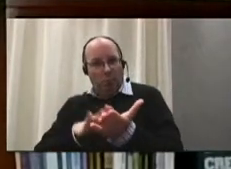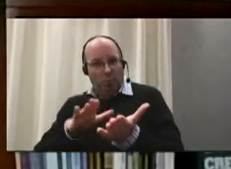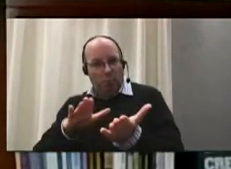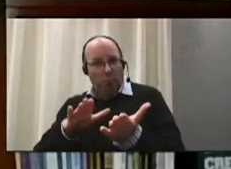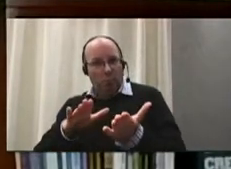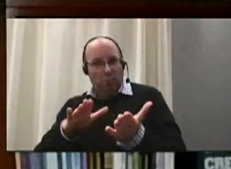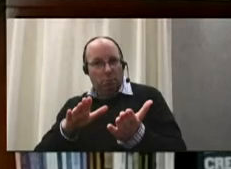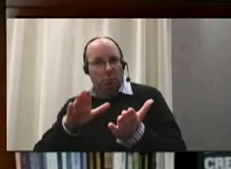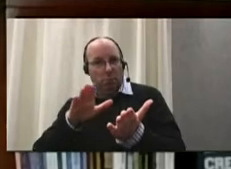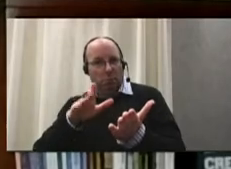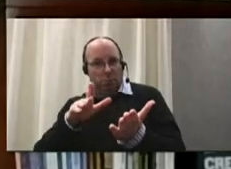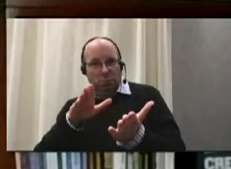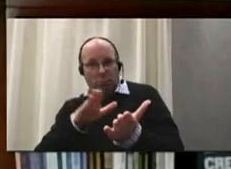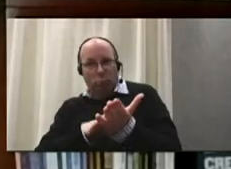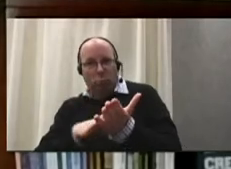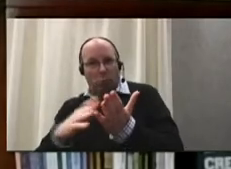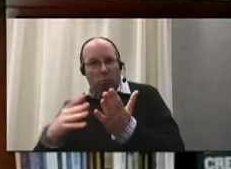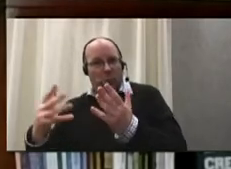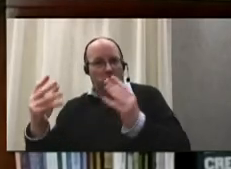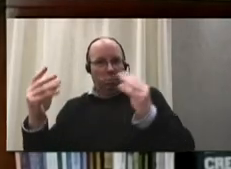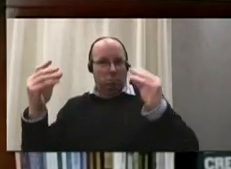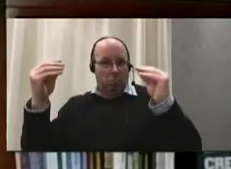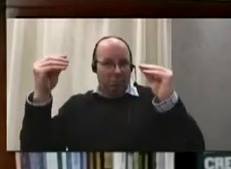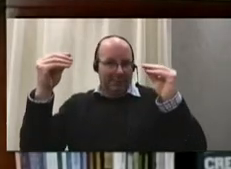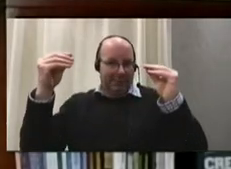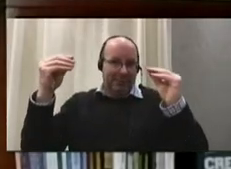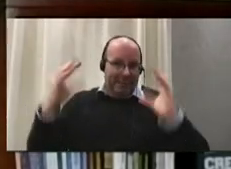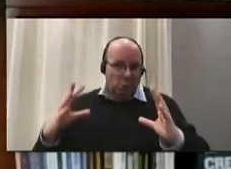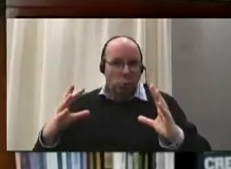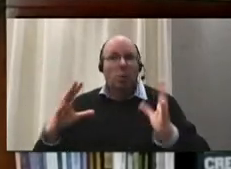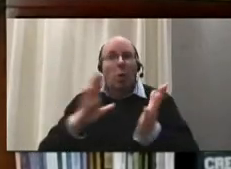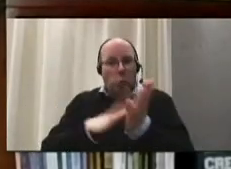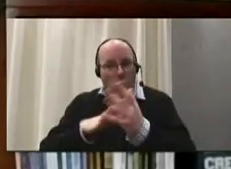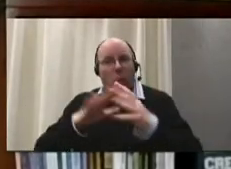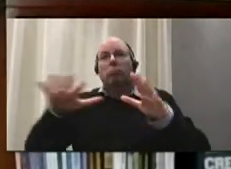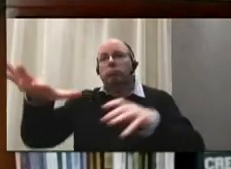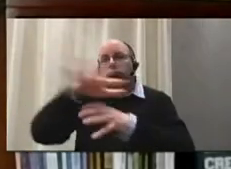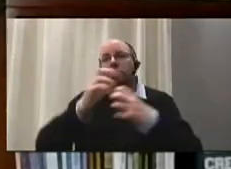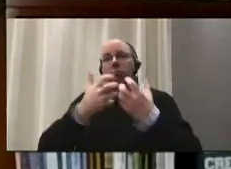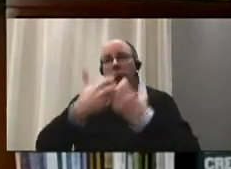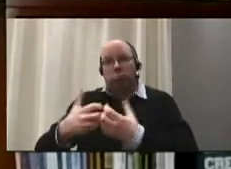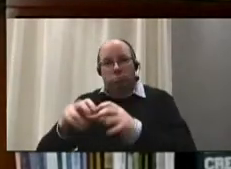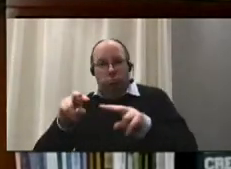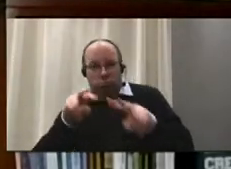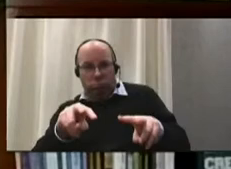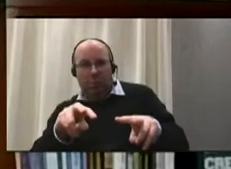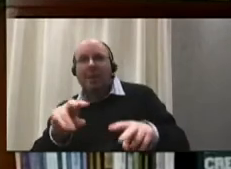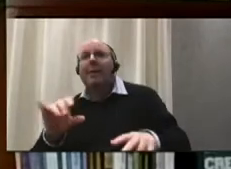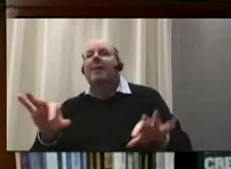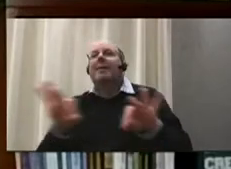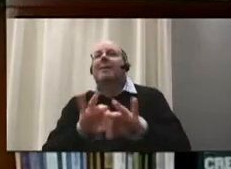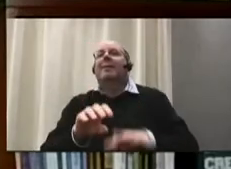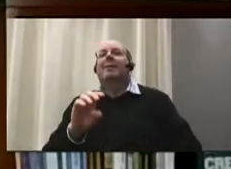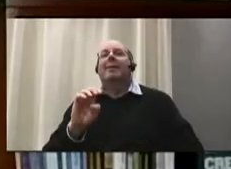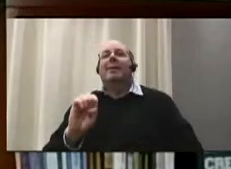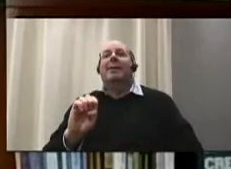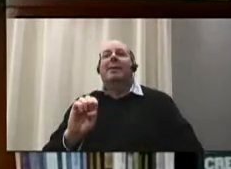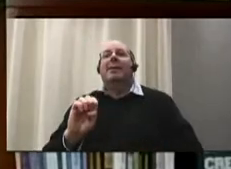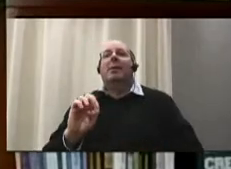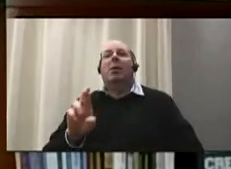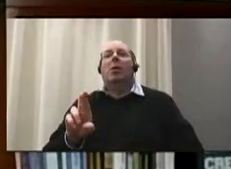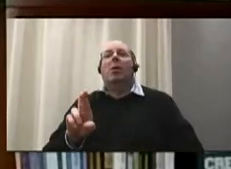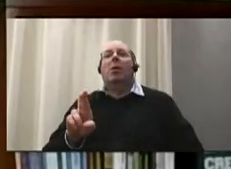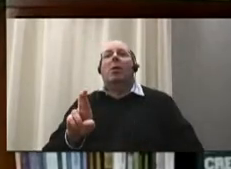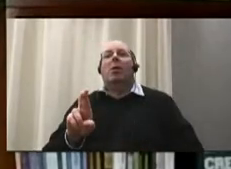progressing or not. And so you all know very well, it's going back to those ERS questions and what does opportunity and access look like for students